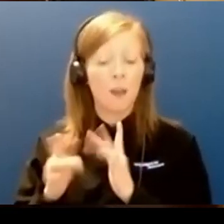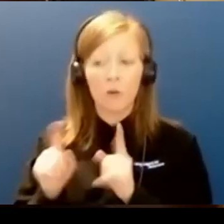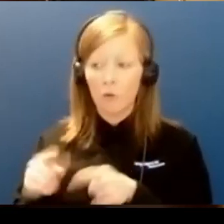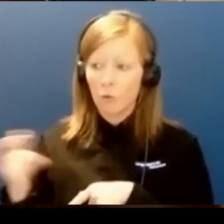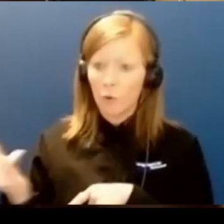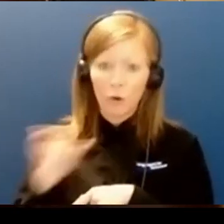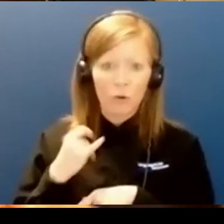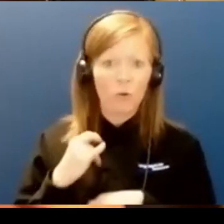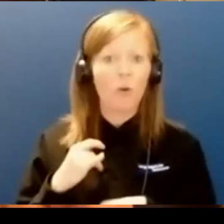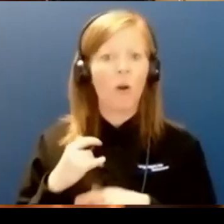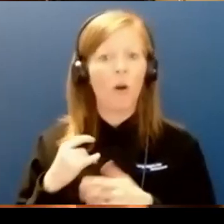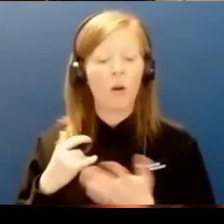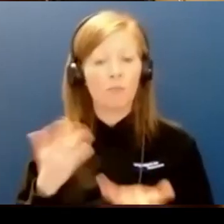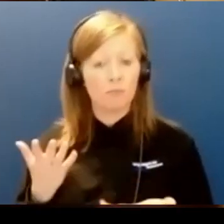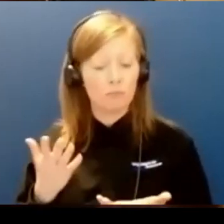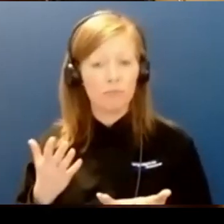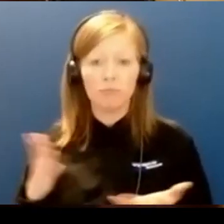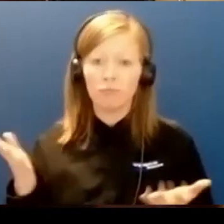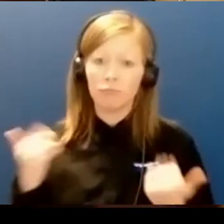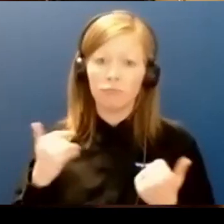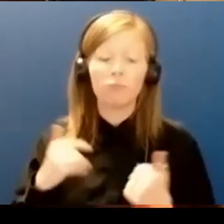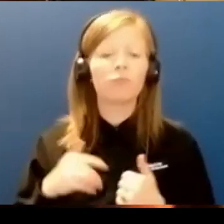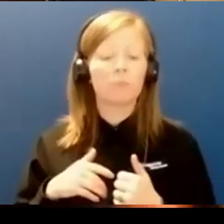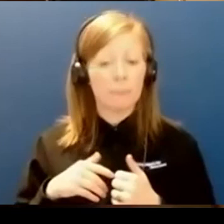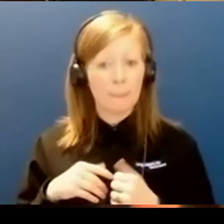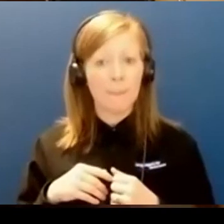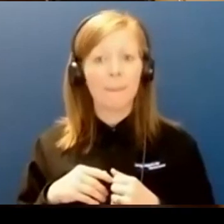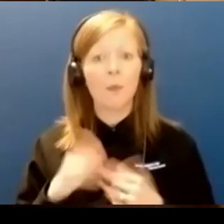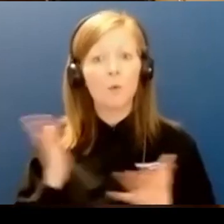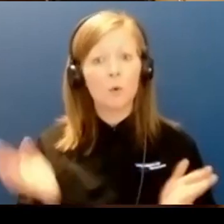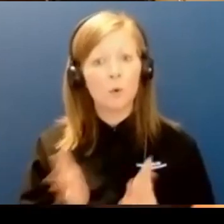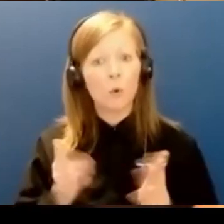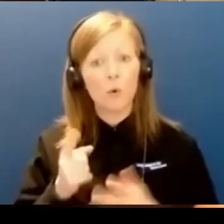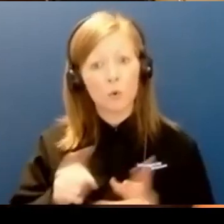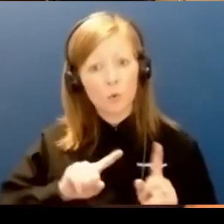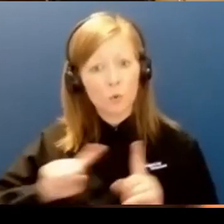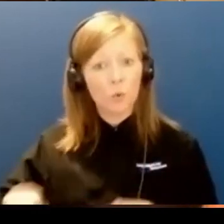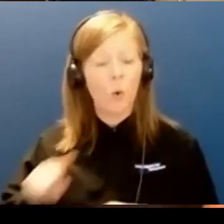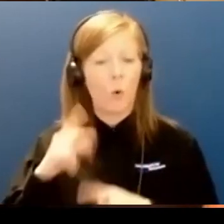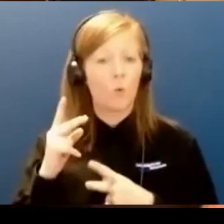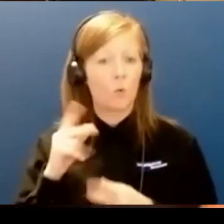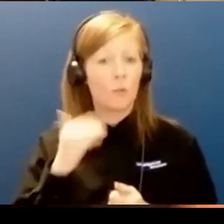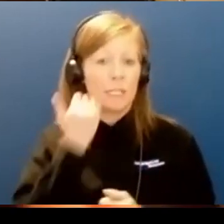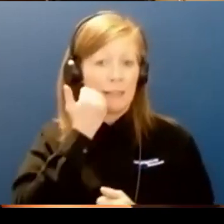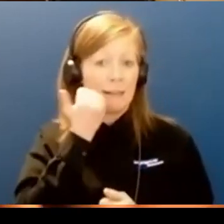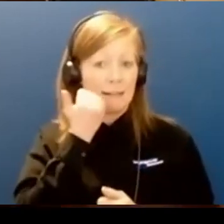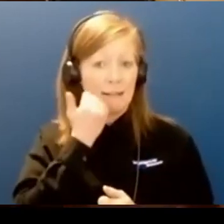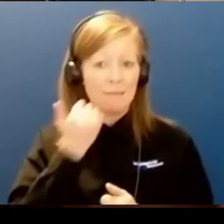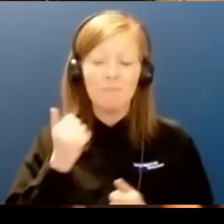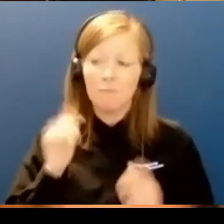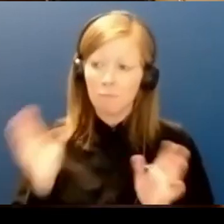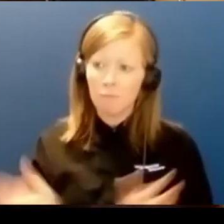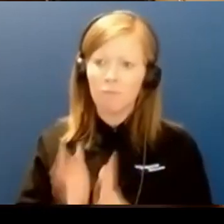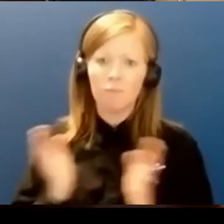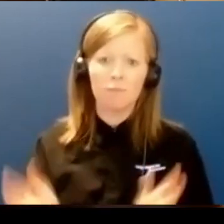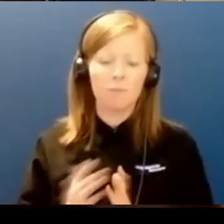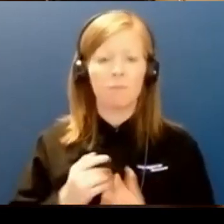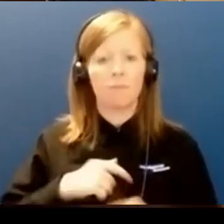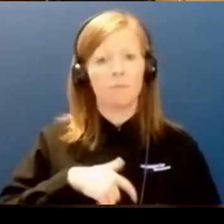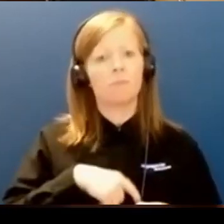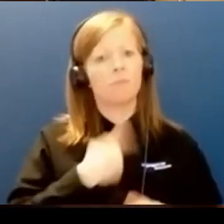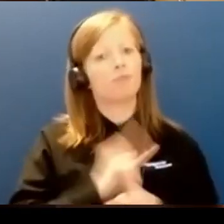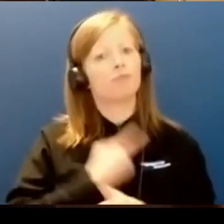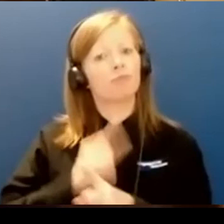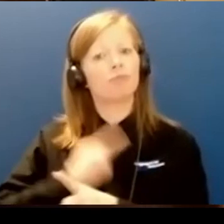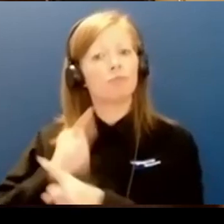center. We encourage that you visit the dentist and routinely